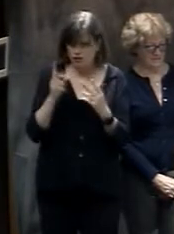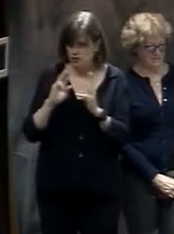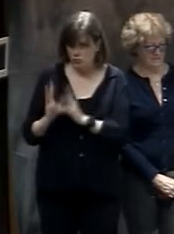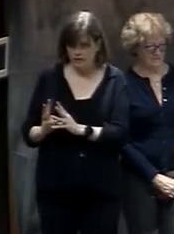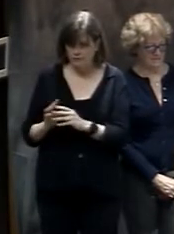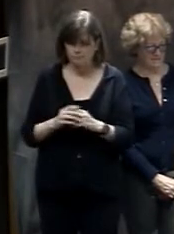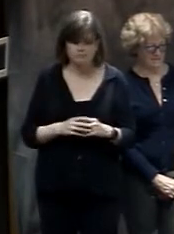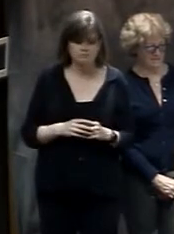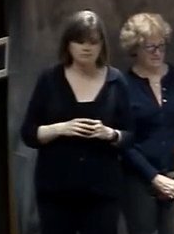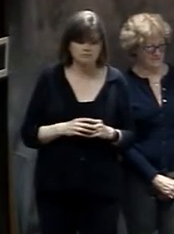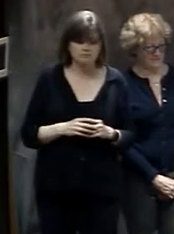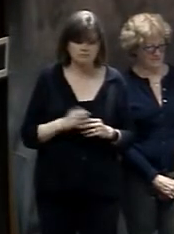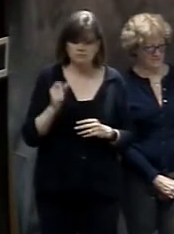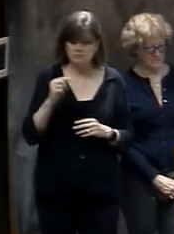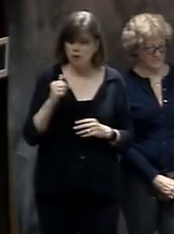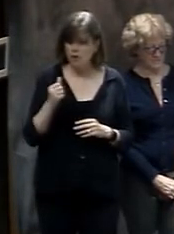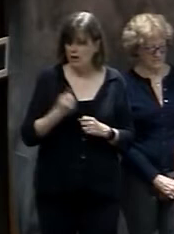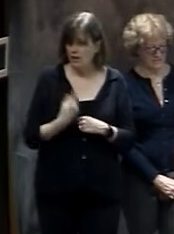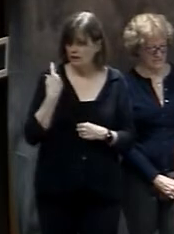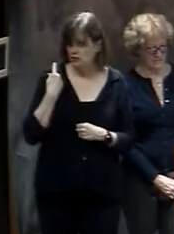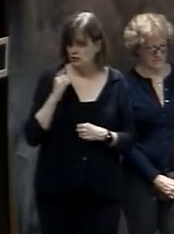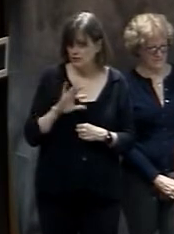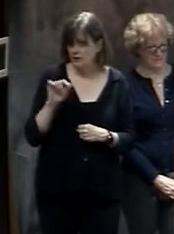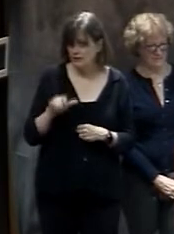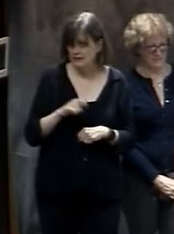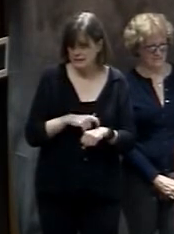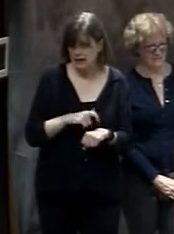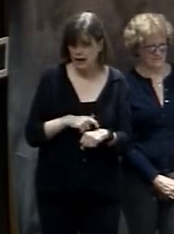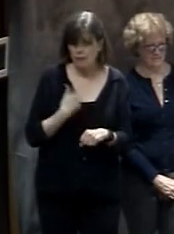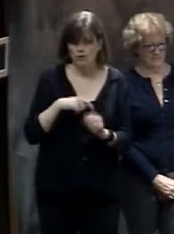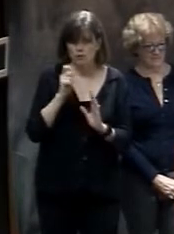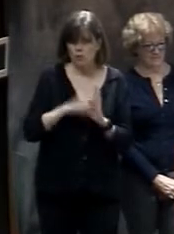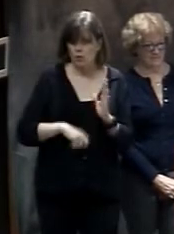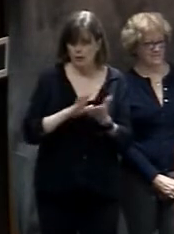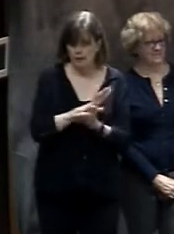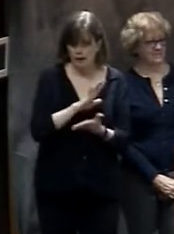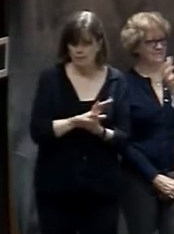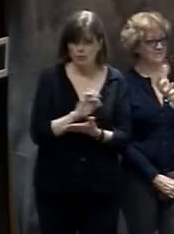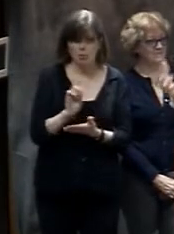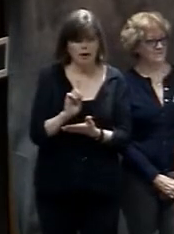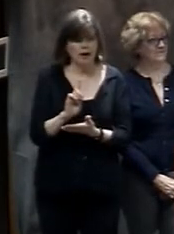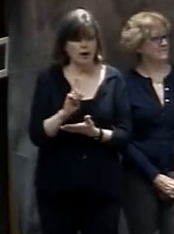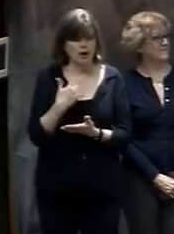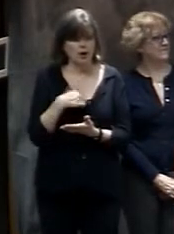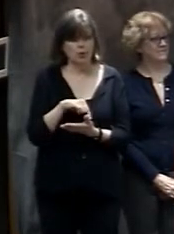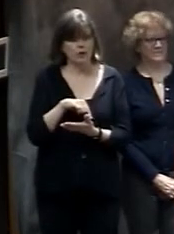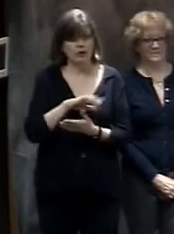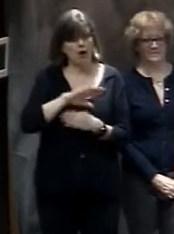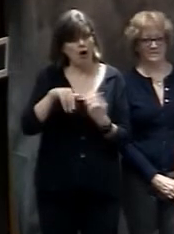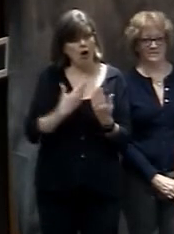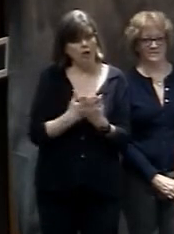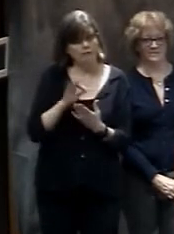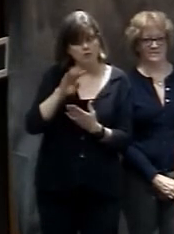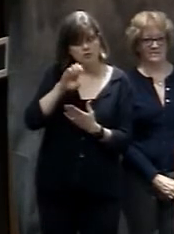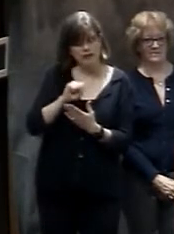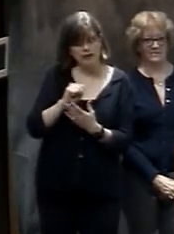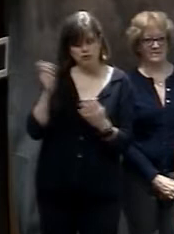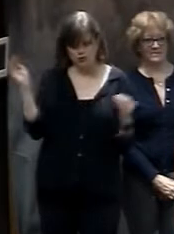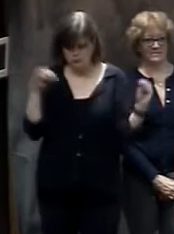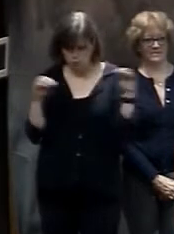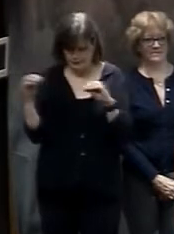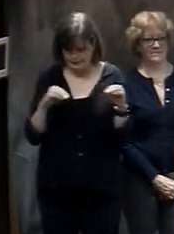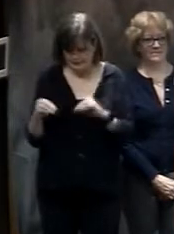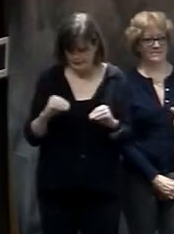And so last year, about this time, we wrote a paper where we put together all these factors. We simulated